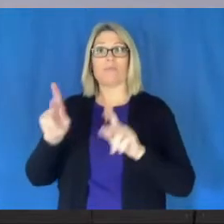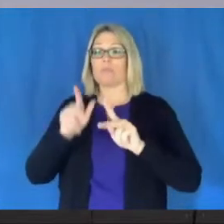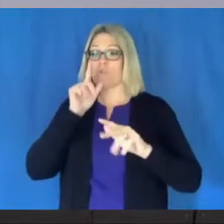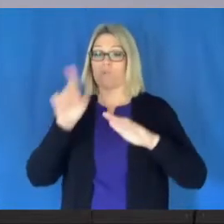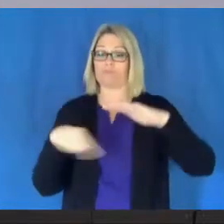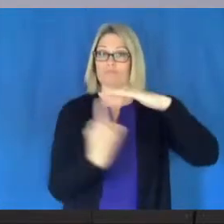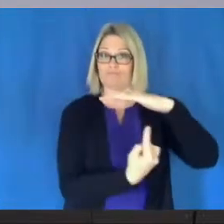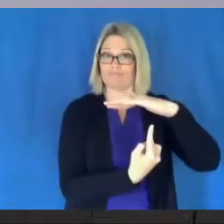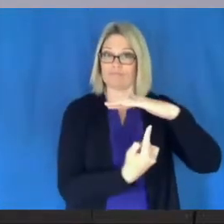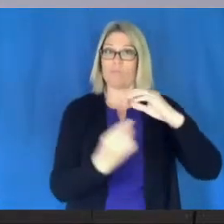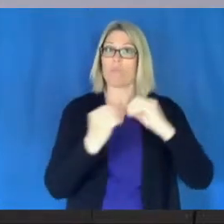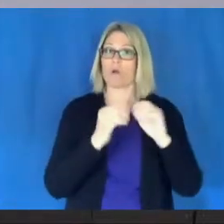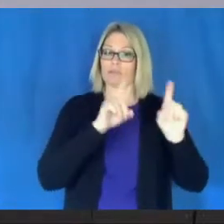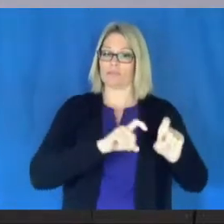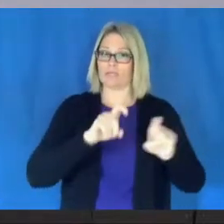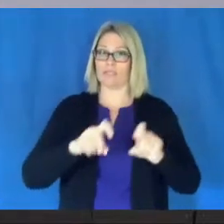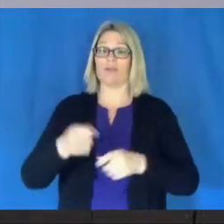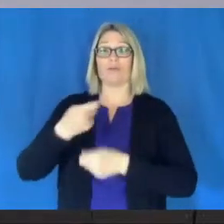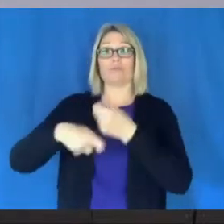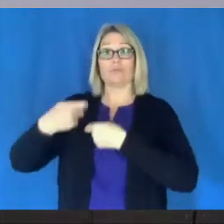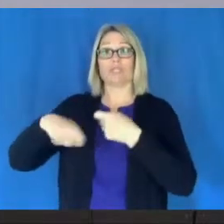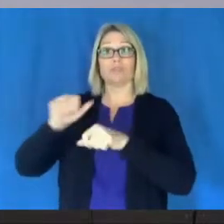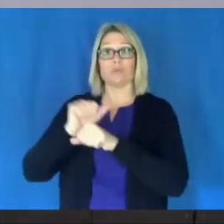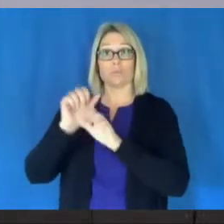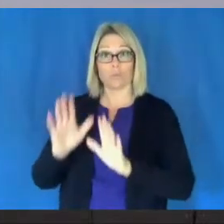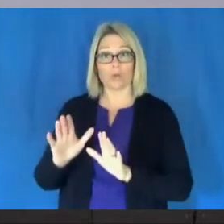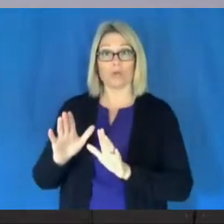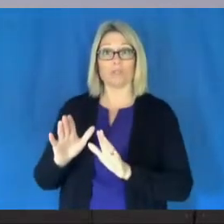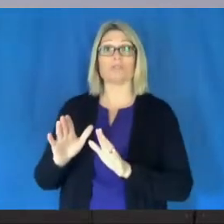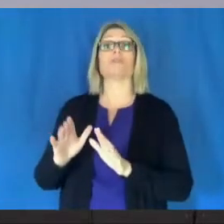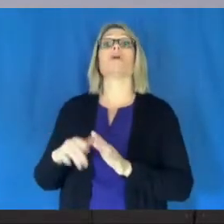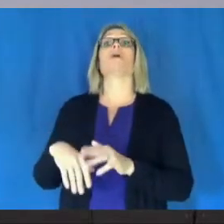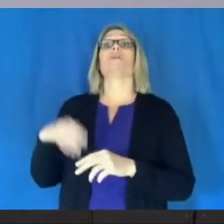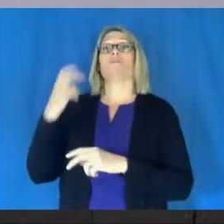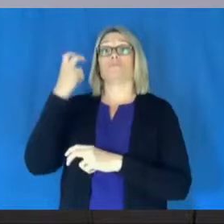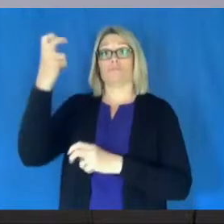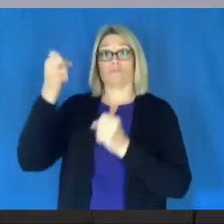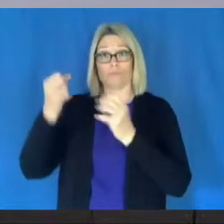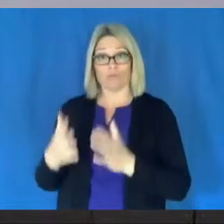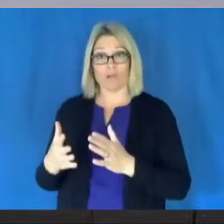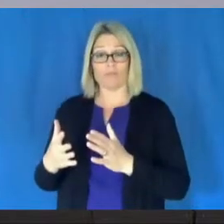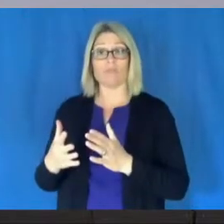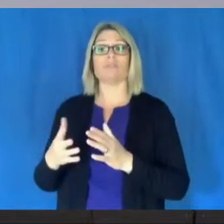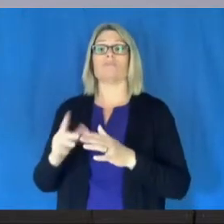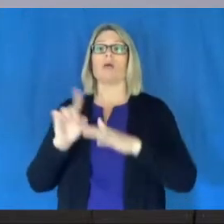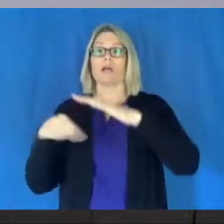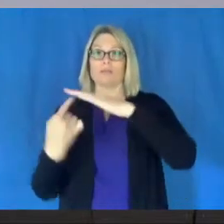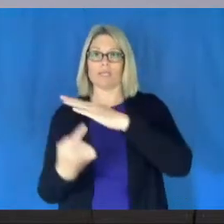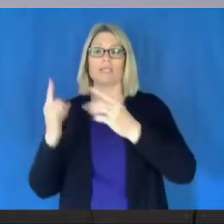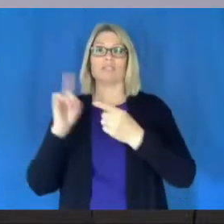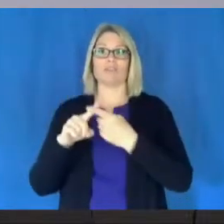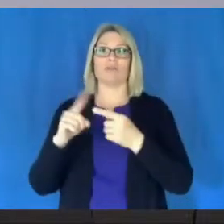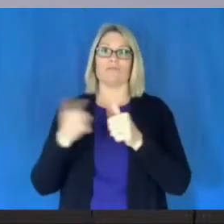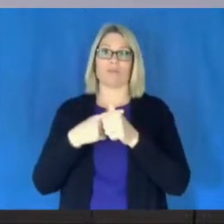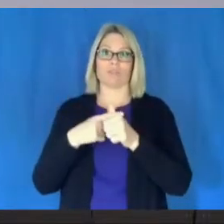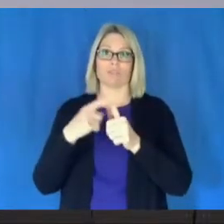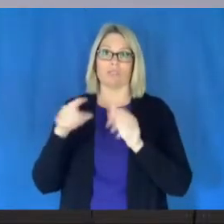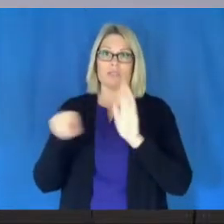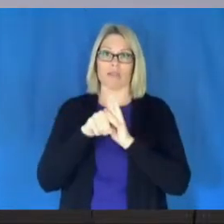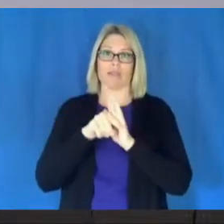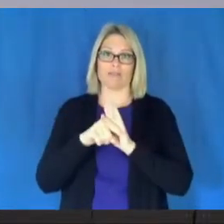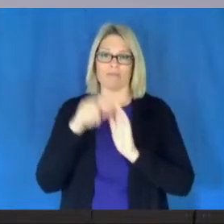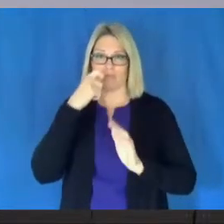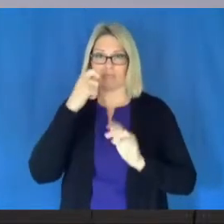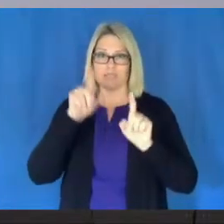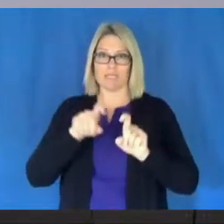self-isolation, rotational workers and truck drivers self-isolating until they receive their first negative test, and work isolators waiting for their